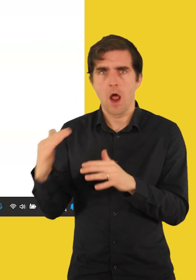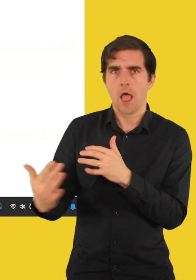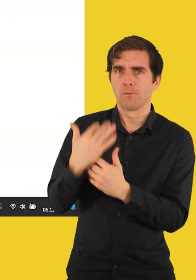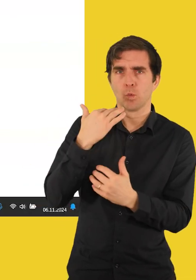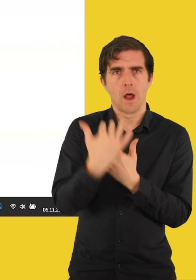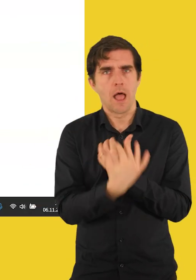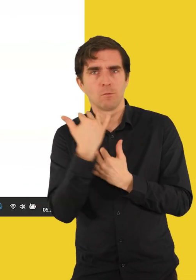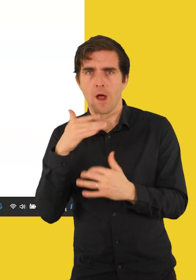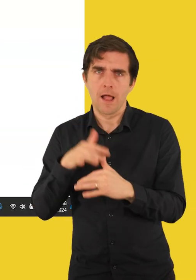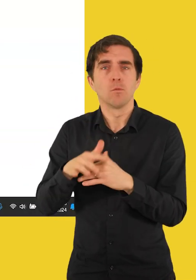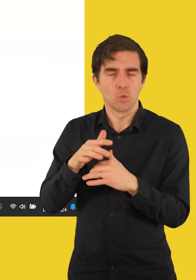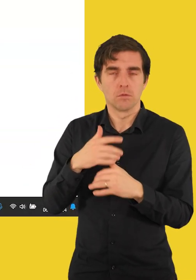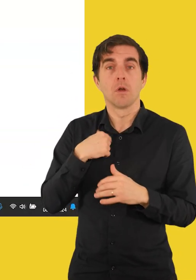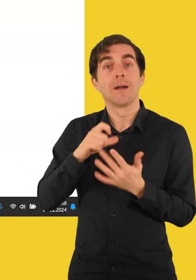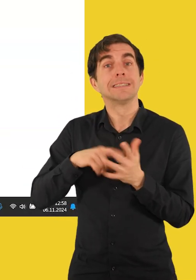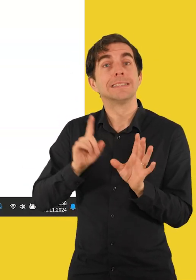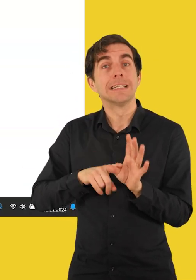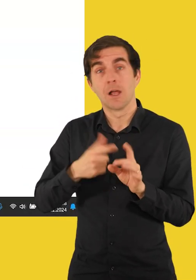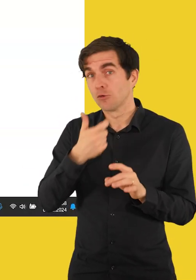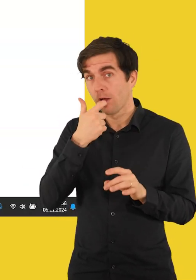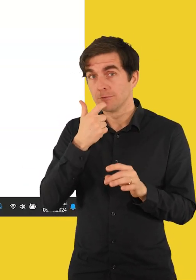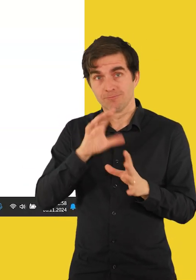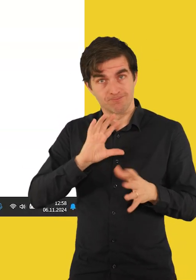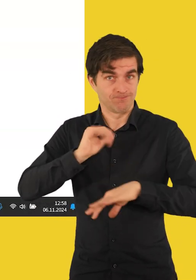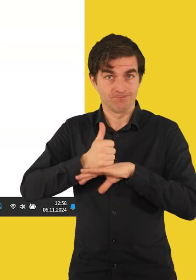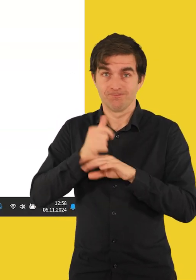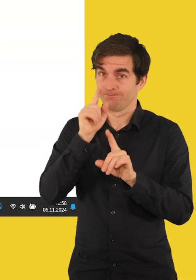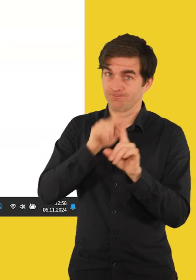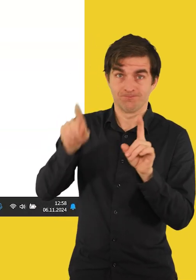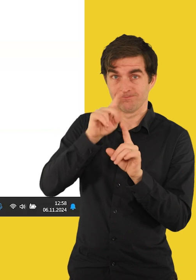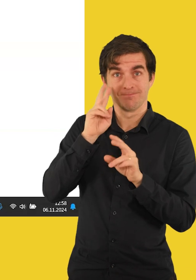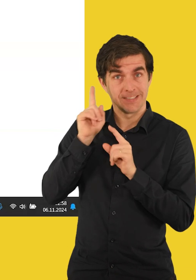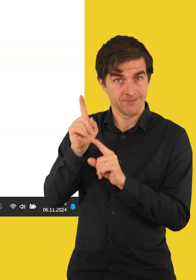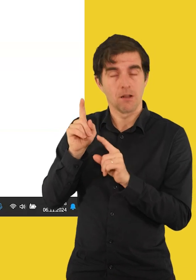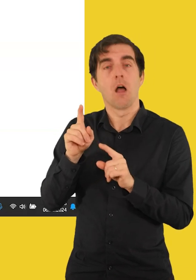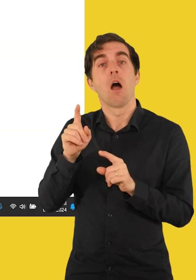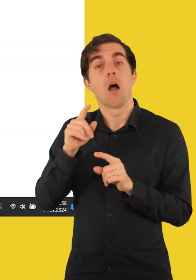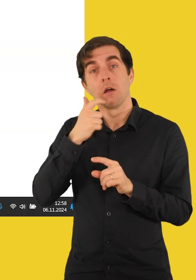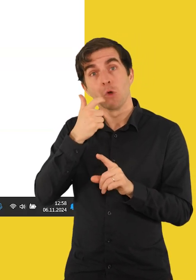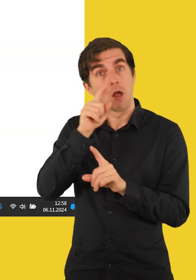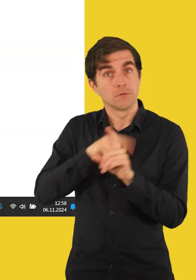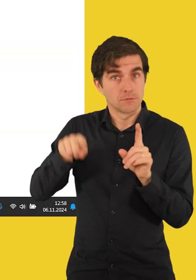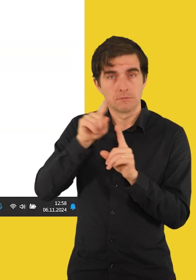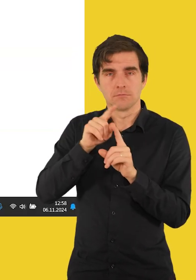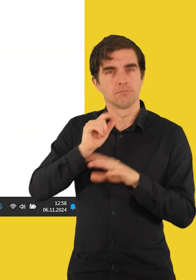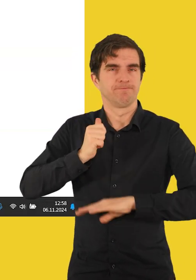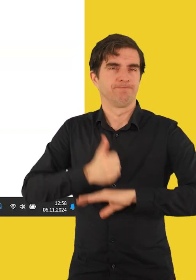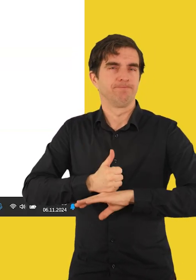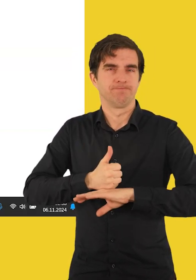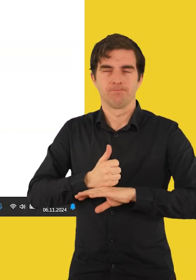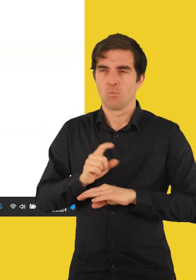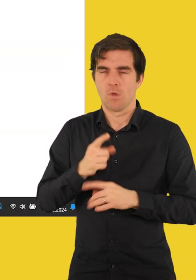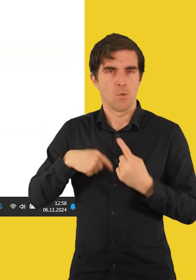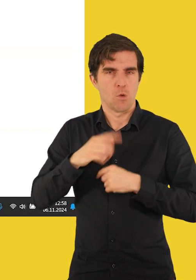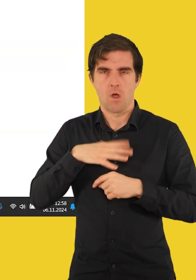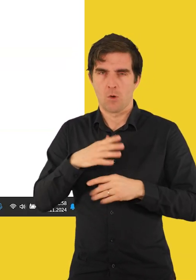influence. So this is our city Doughnut. And with this Doughnut, so this is the